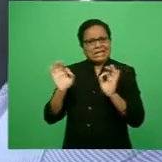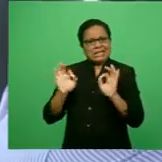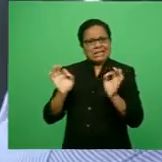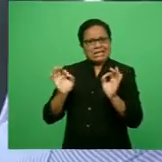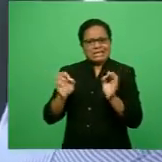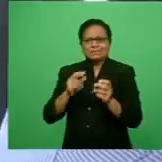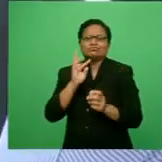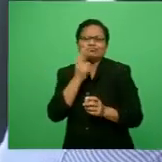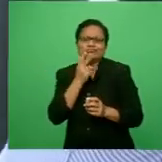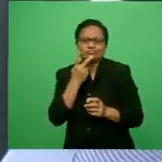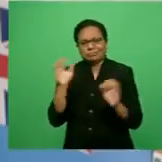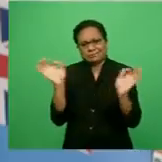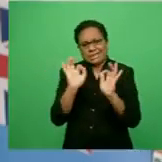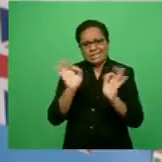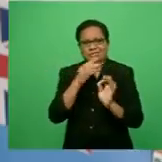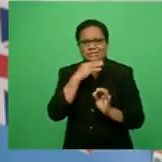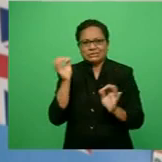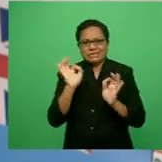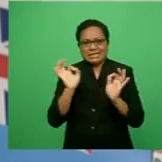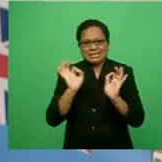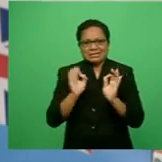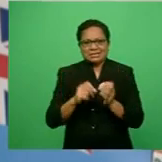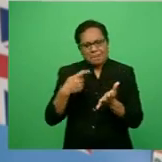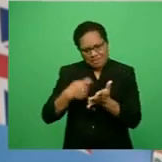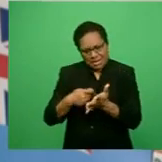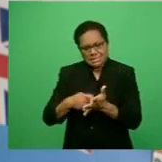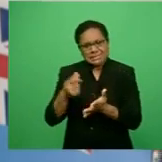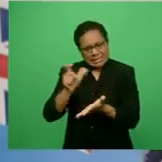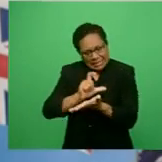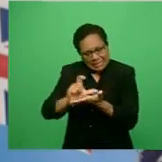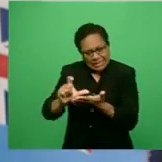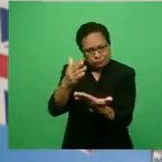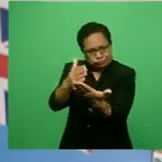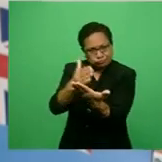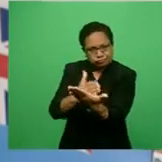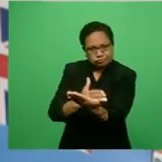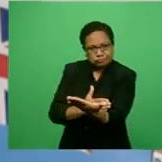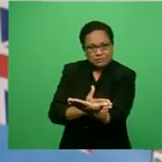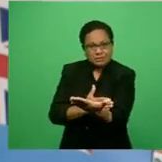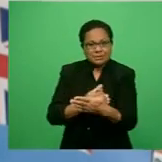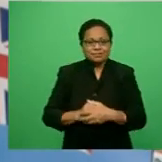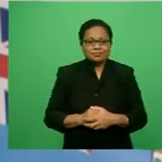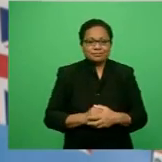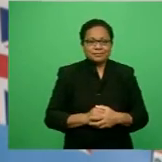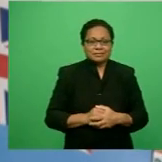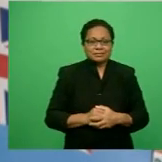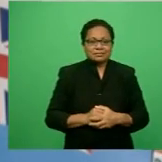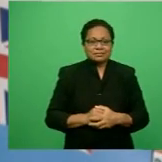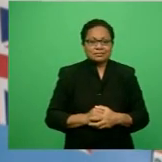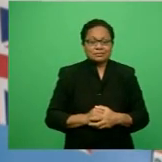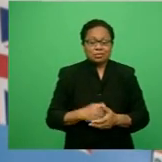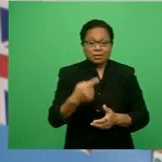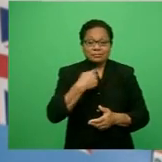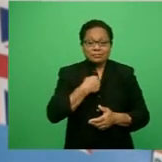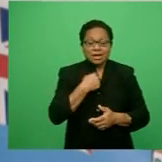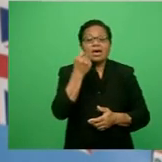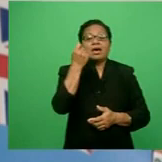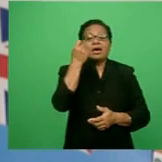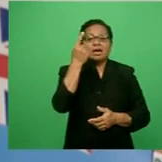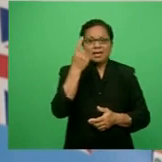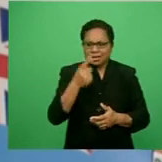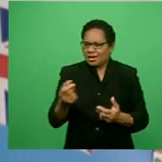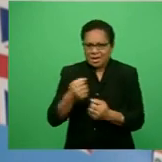been misused. It is clear to me that in some cases, our record